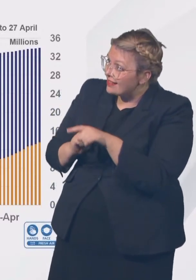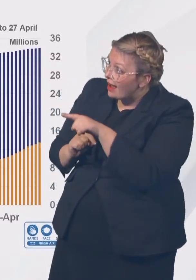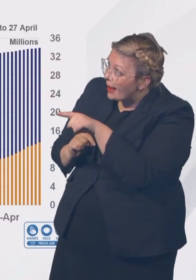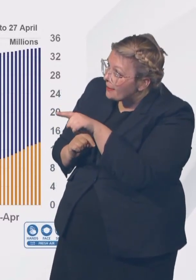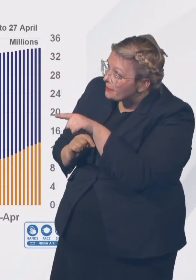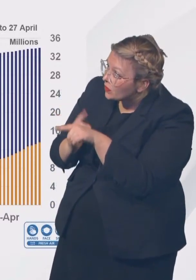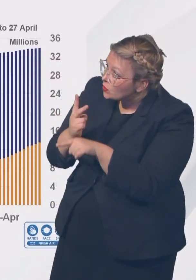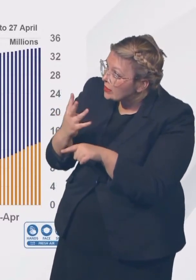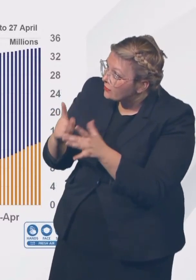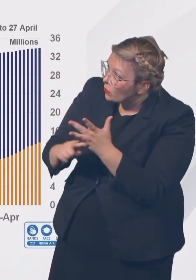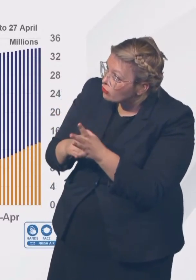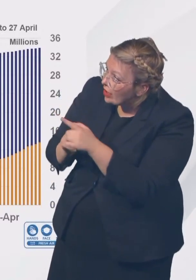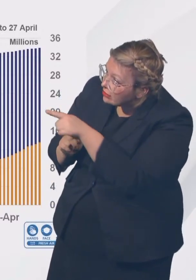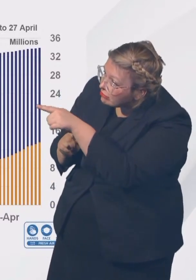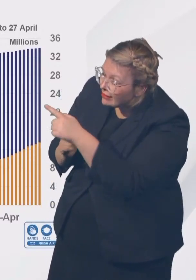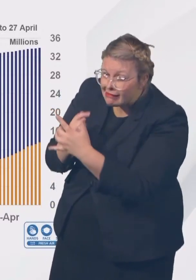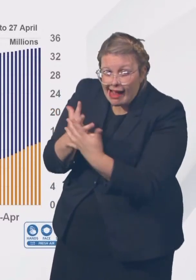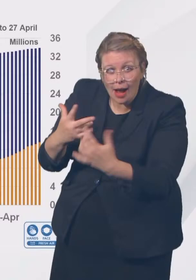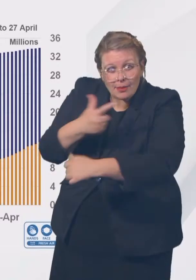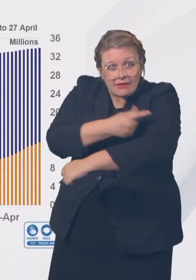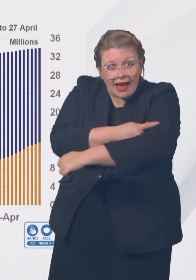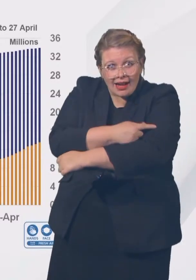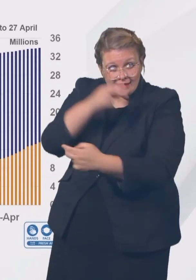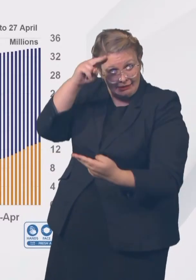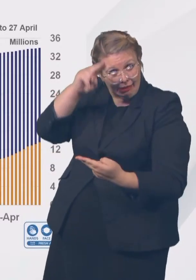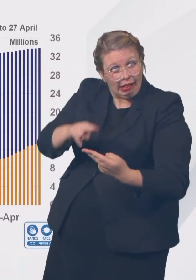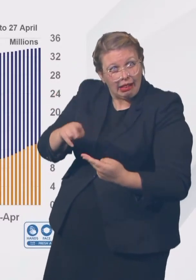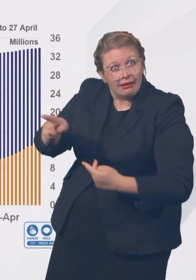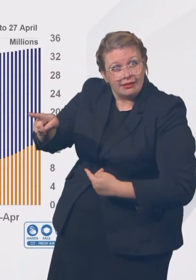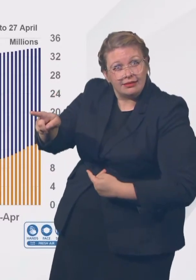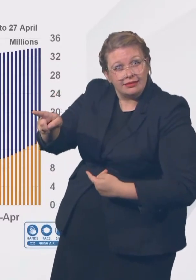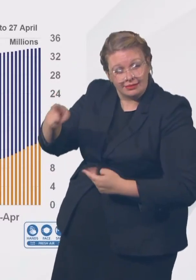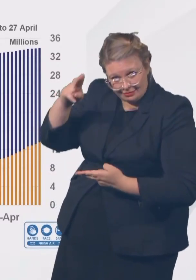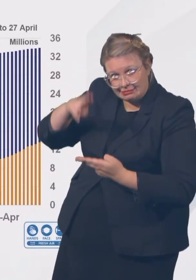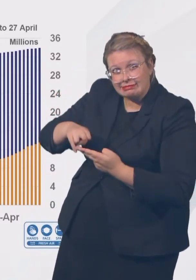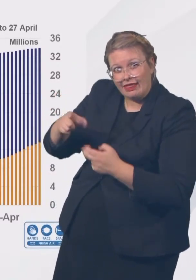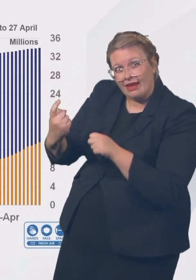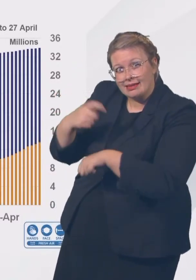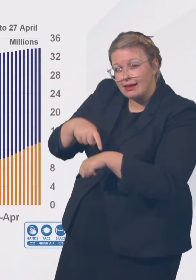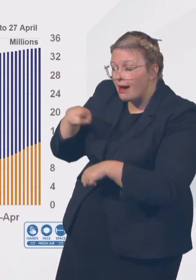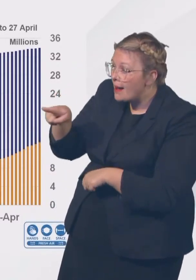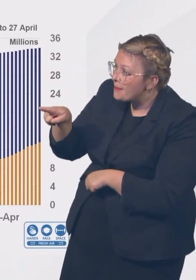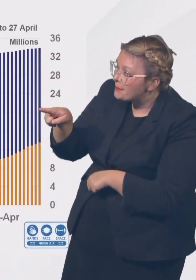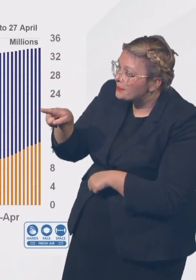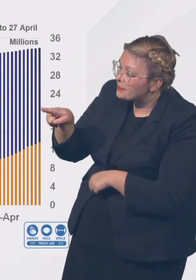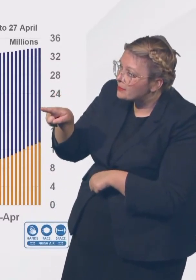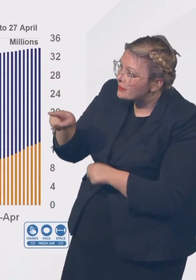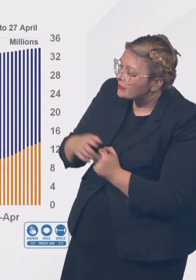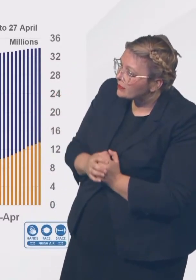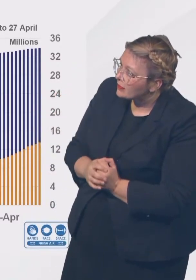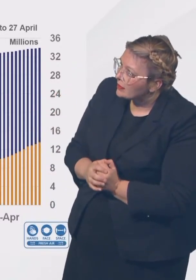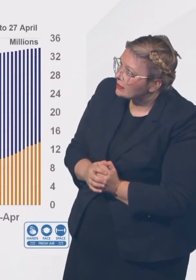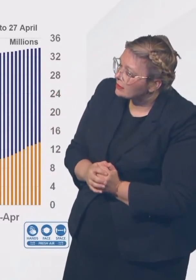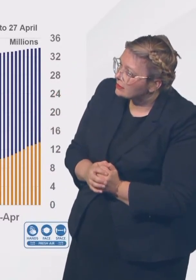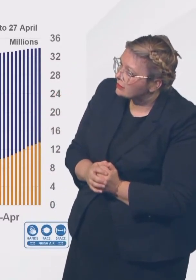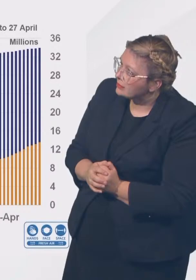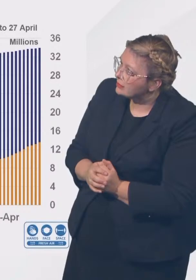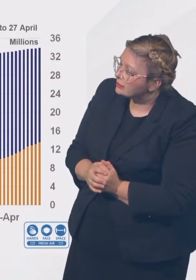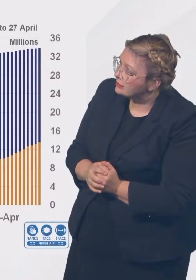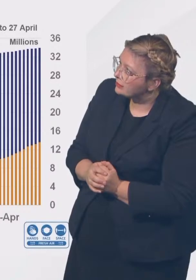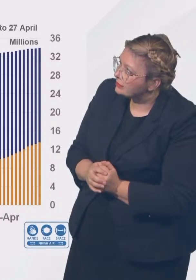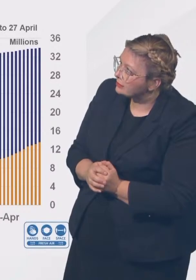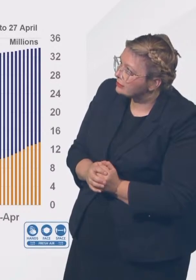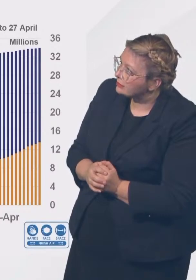vaccinated at all. And so I have to say it, and it is only epidemiologically true to say it, that most